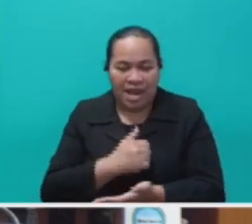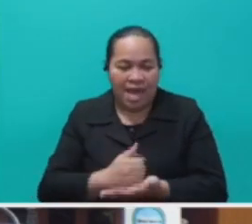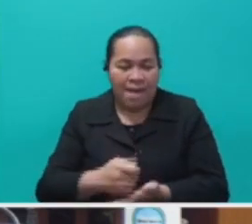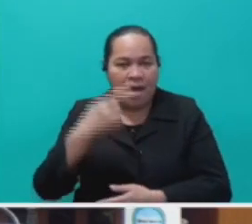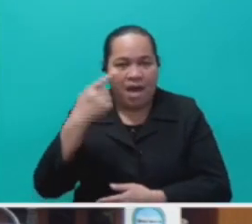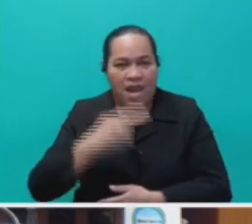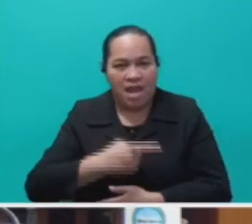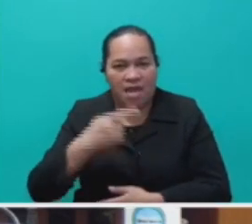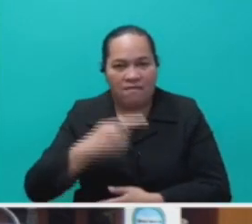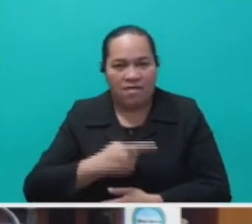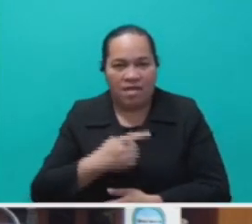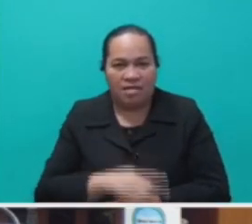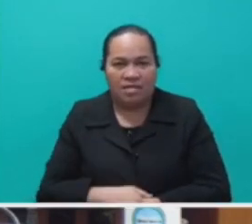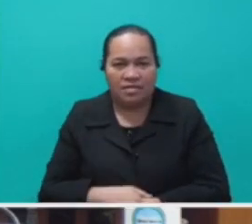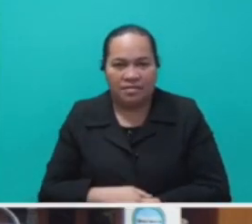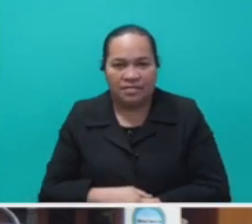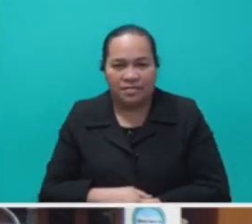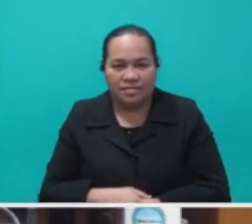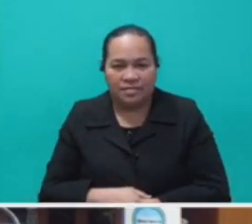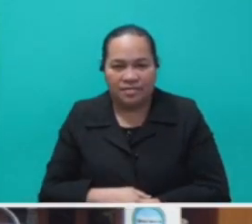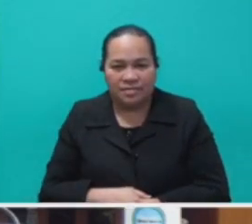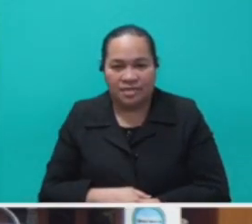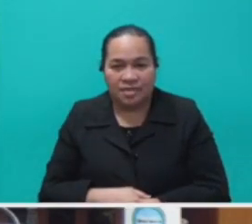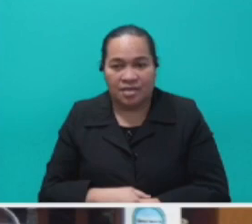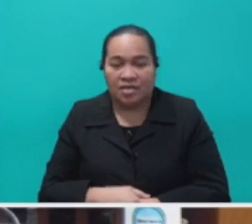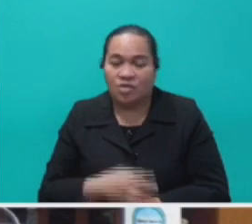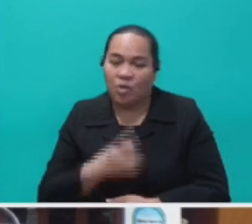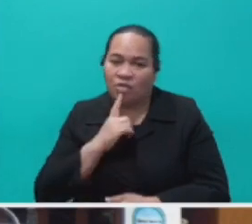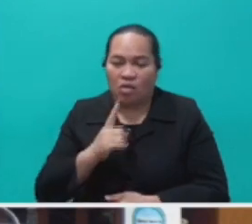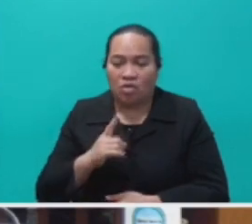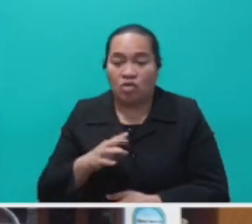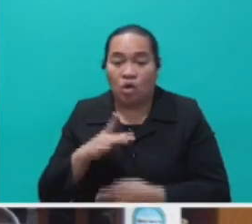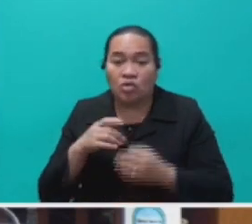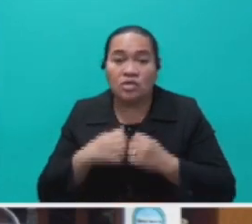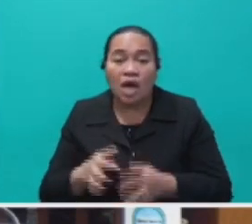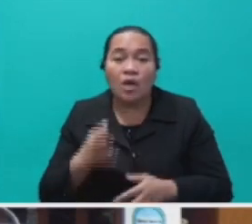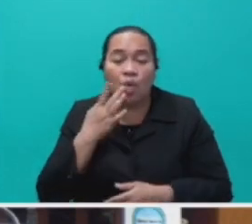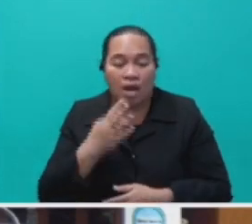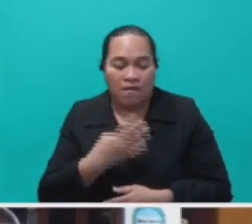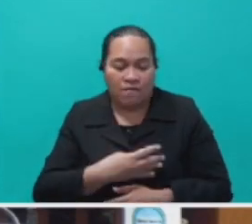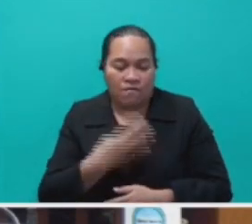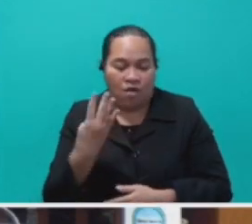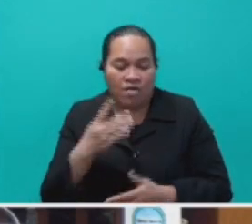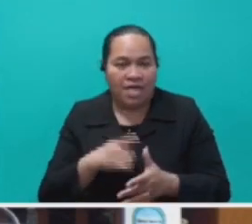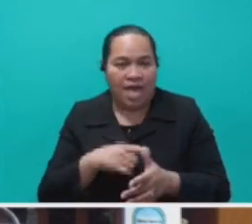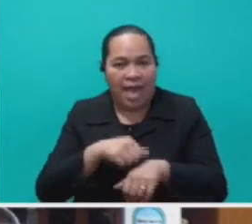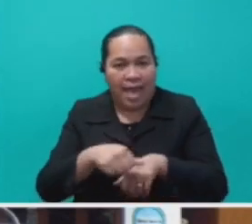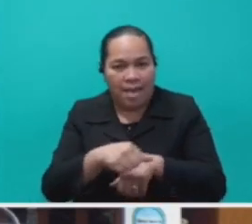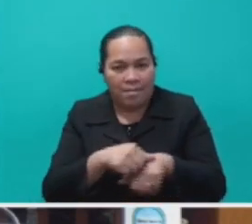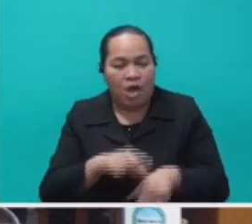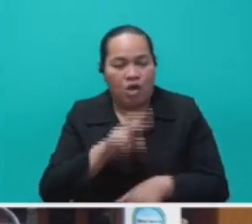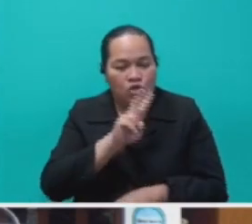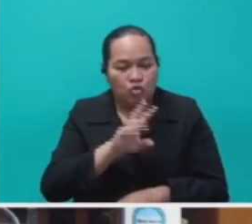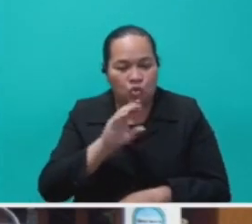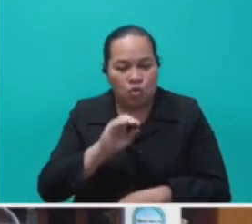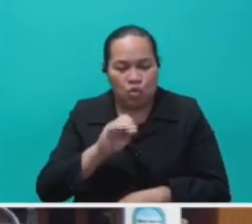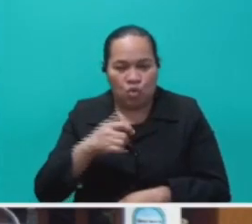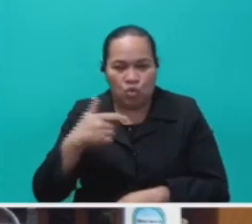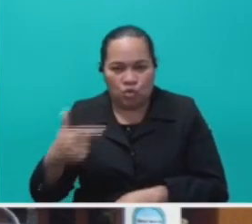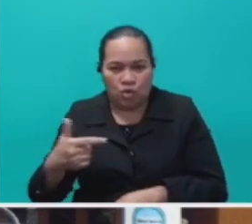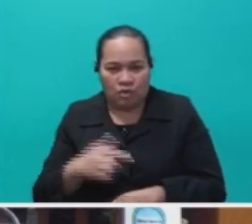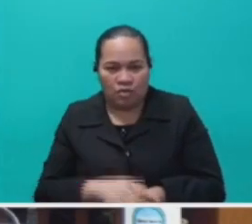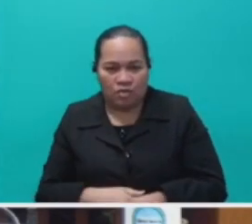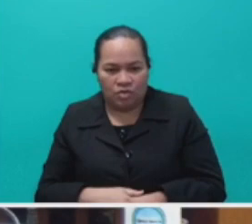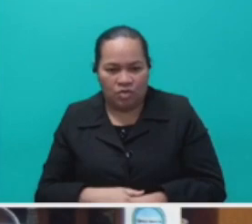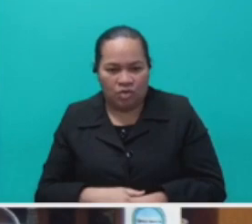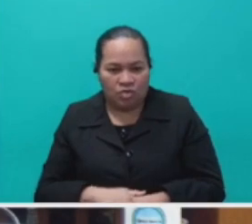11. And it commenced on the 4th of April of 2007. So contrary to